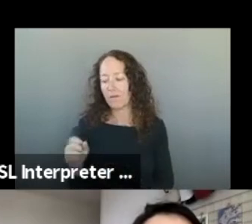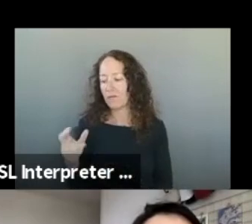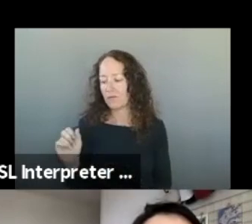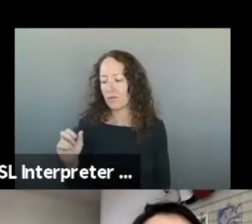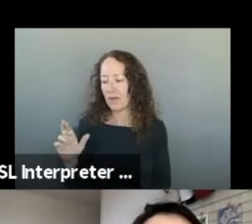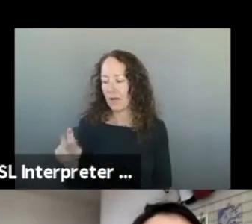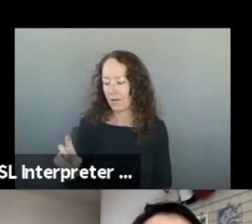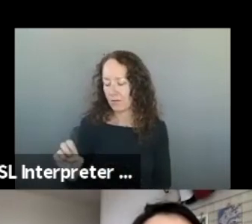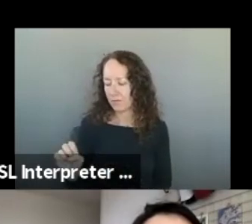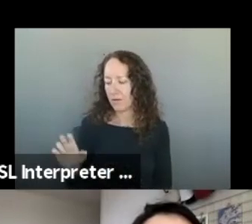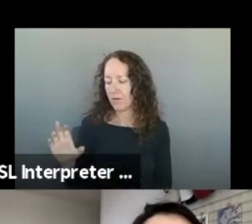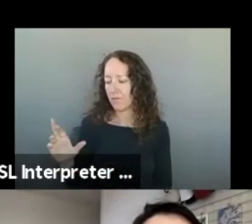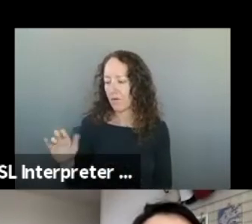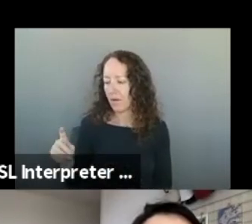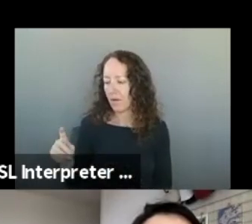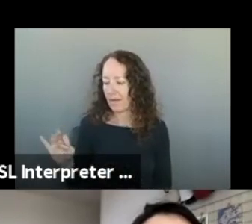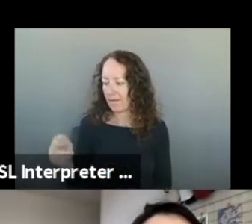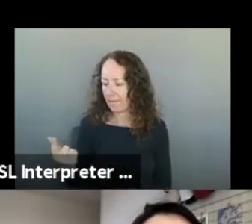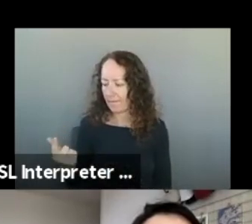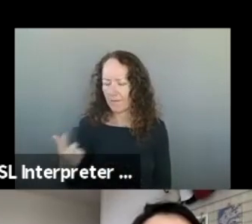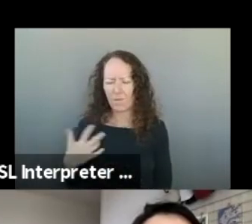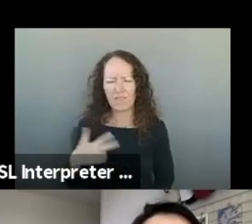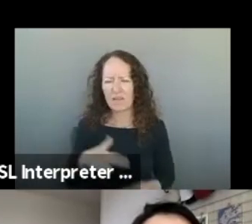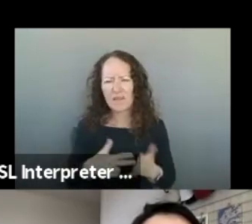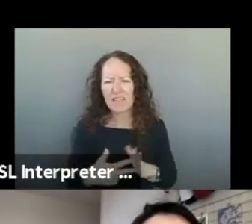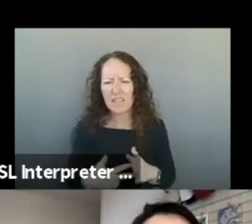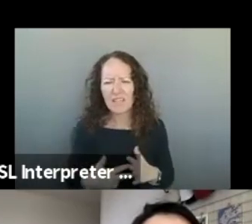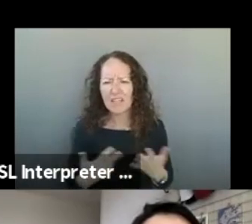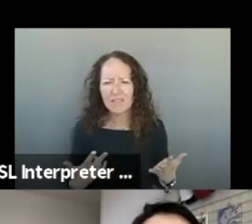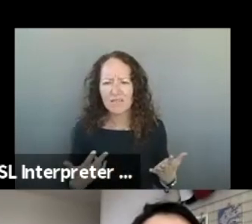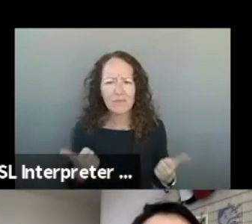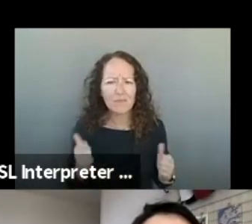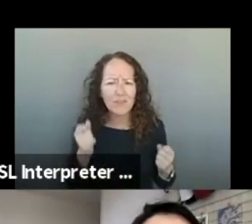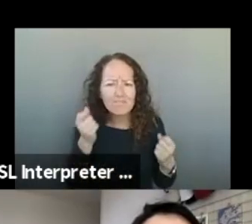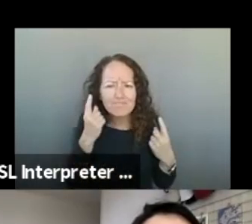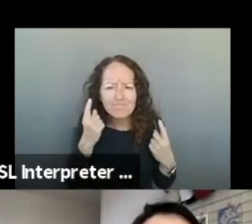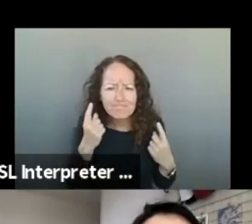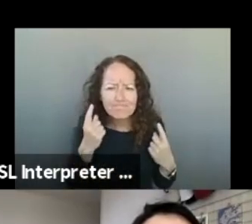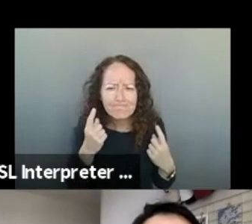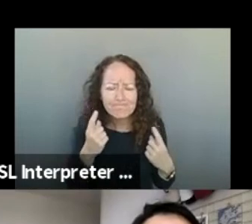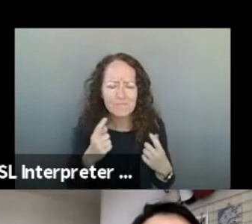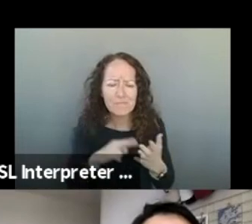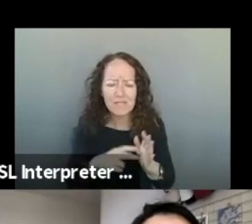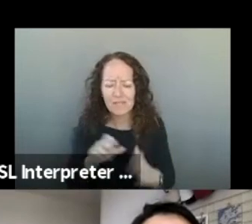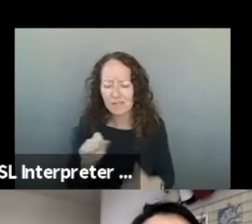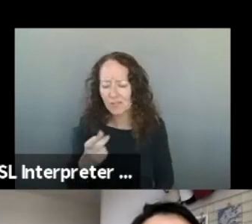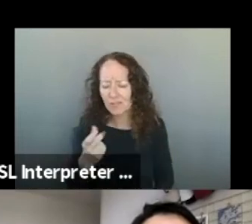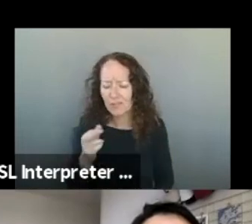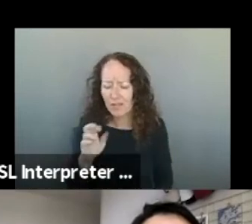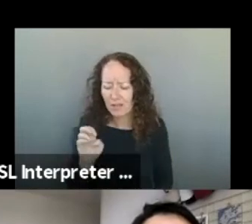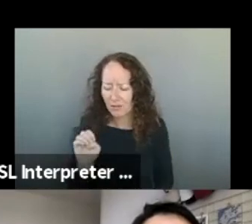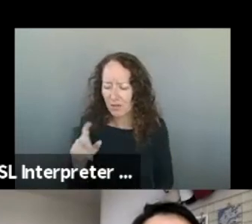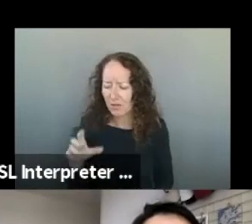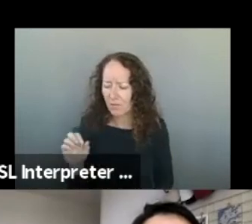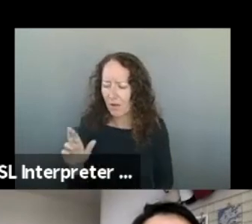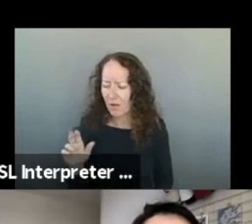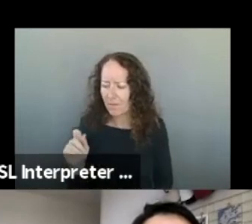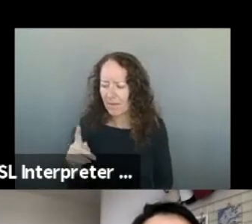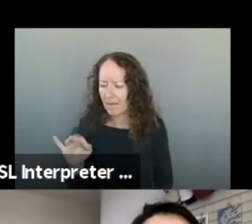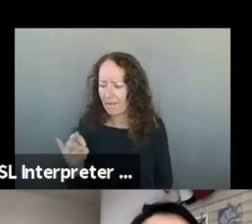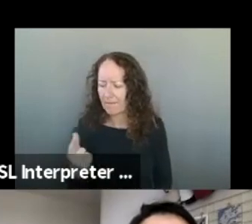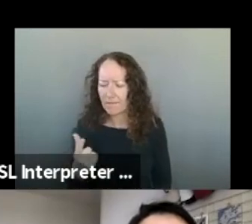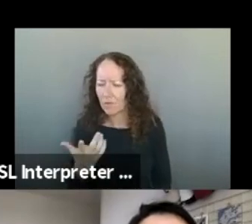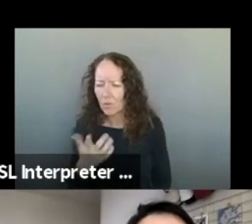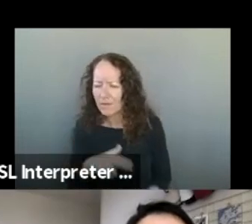So like, can we unpack that? Like, what does that mean? I'm really trying to understand what that means because I'm here to learn. And I feel like just